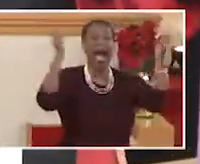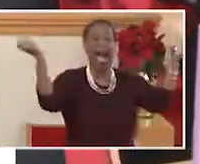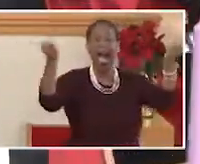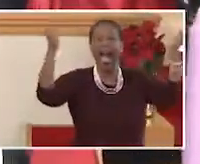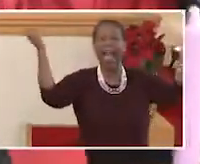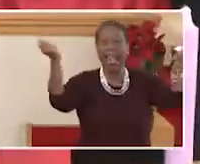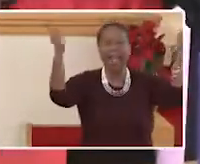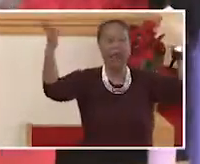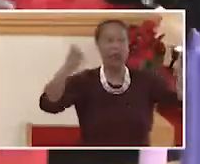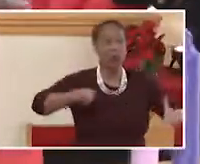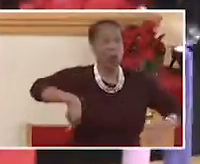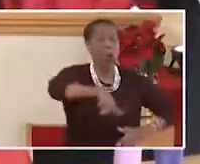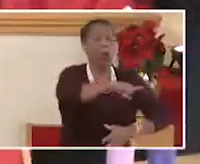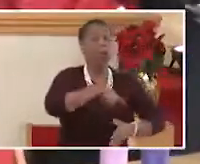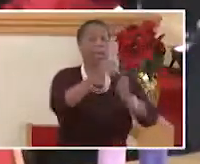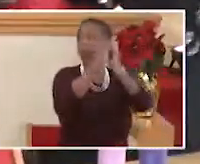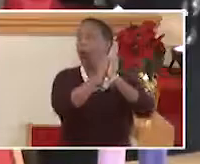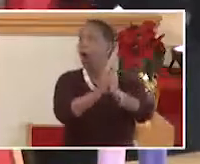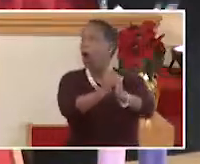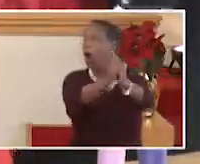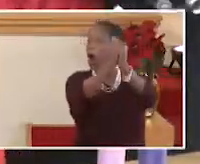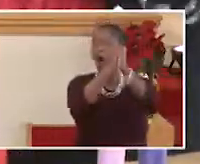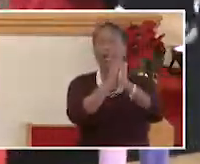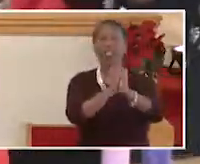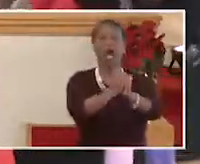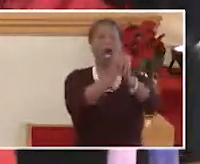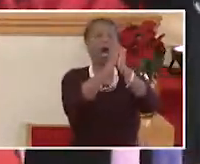Hallelujah, hallelujah. Hey.